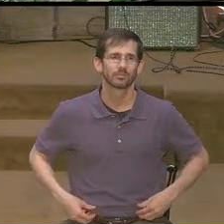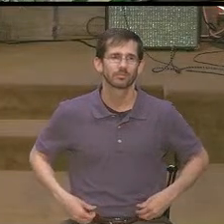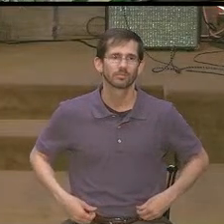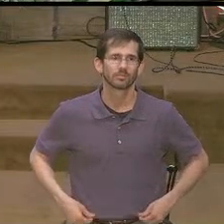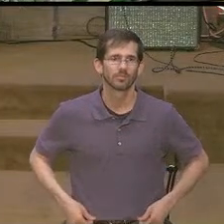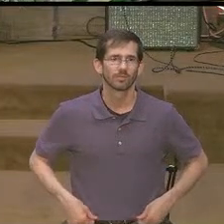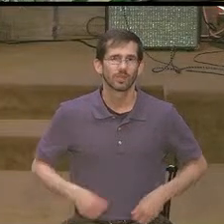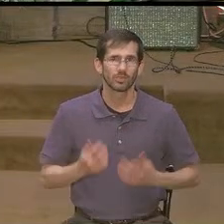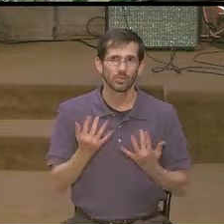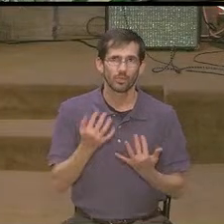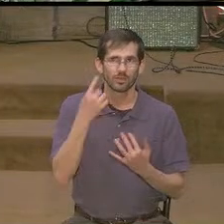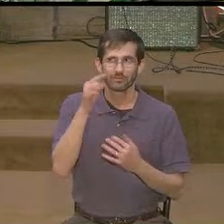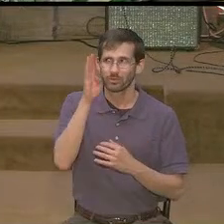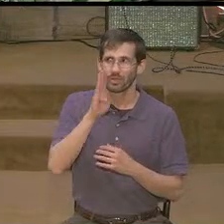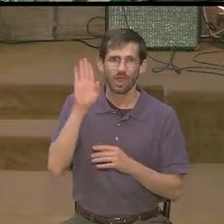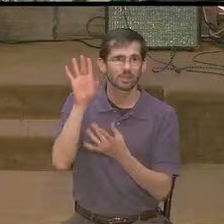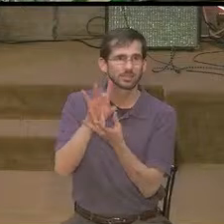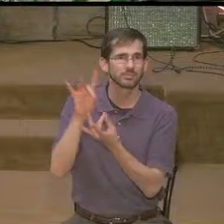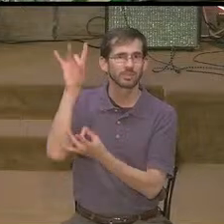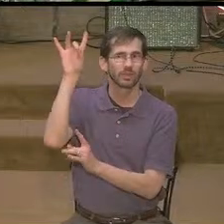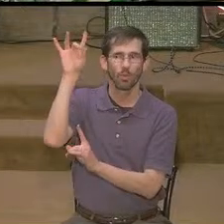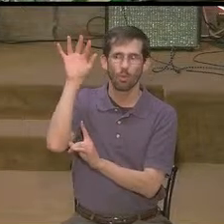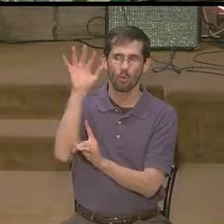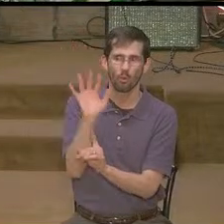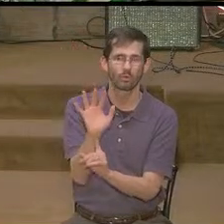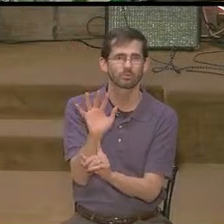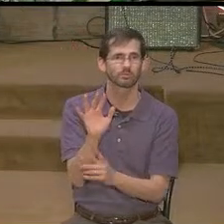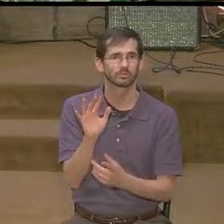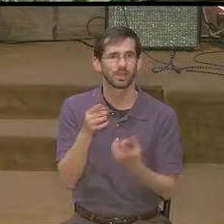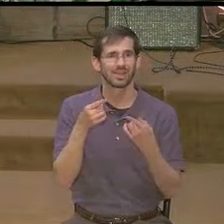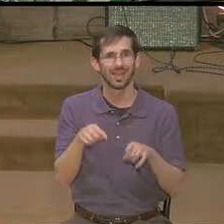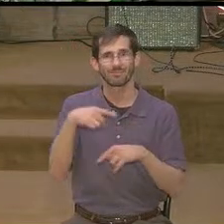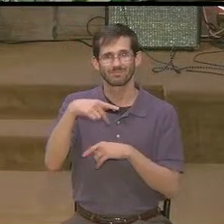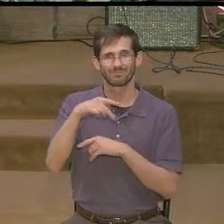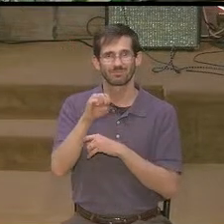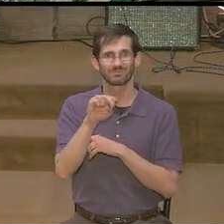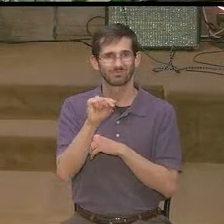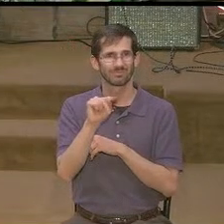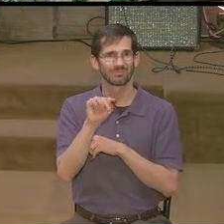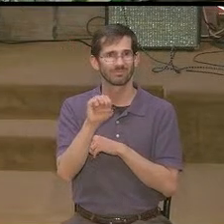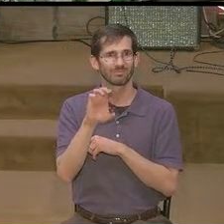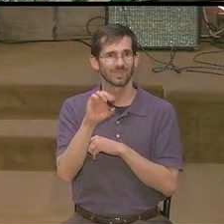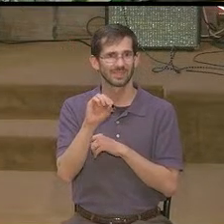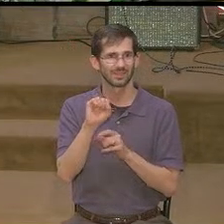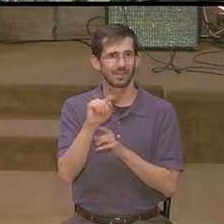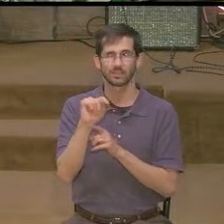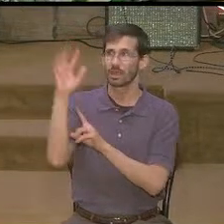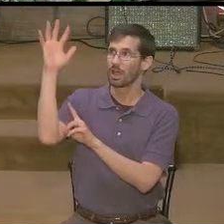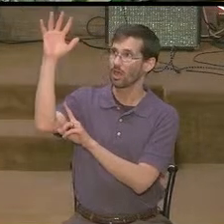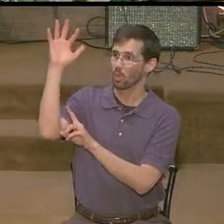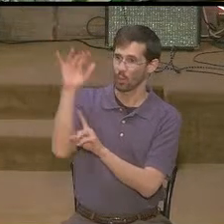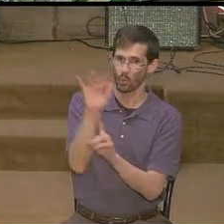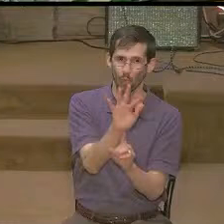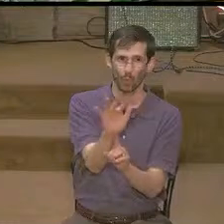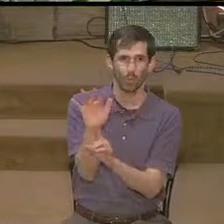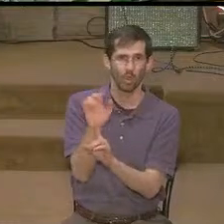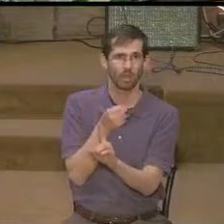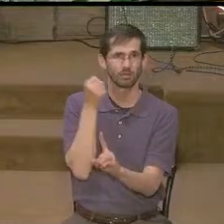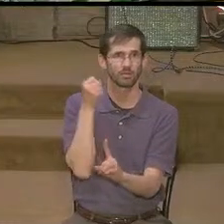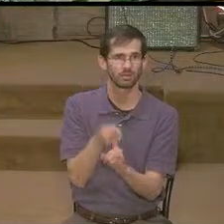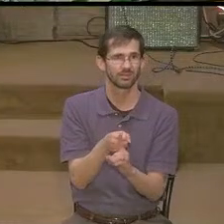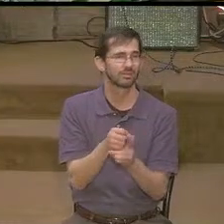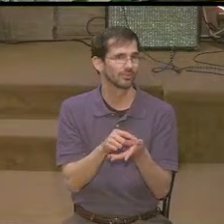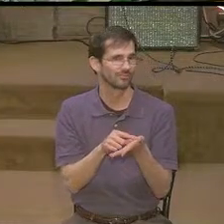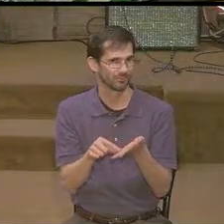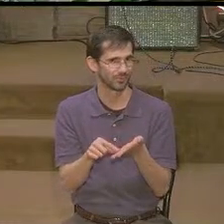For the Spirit of God. And when the day of Pentecost had fully come in verse 2, they were all with